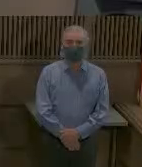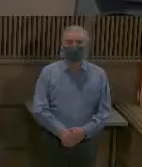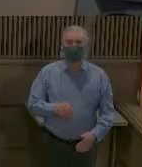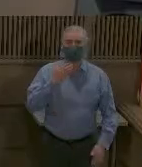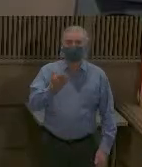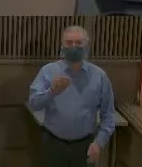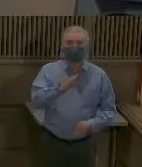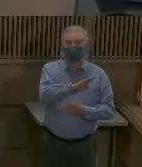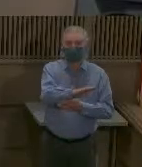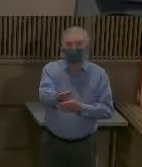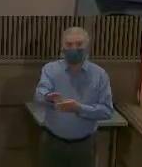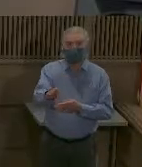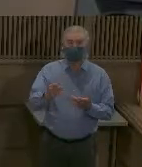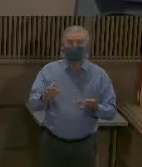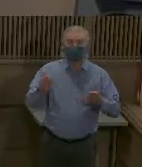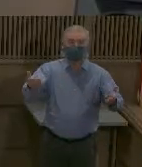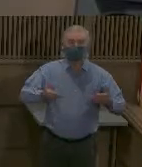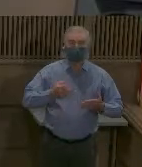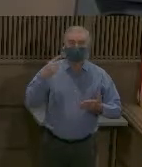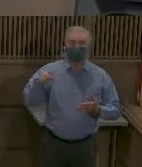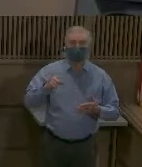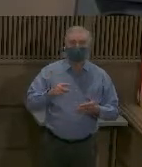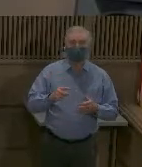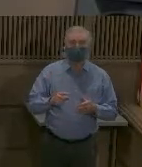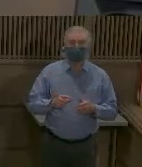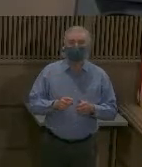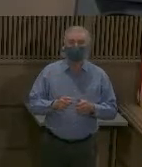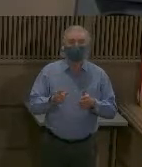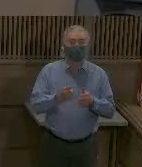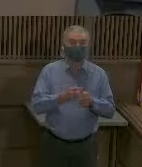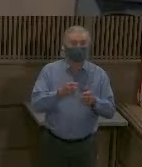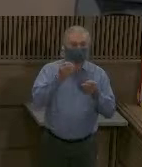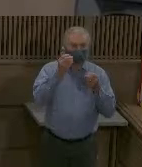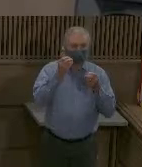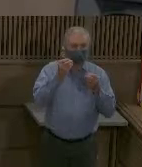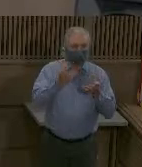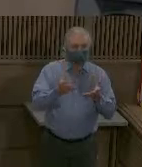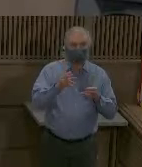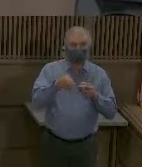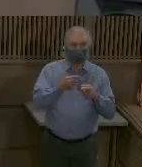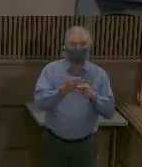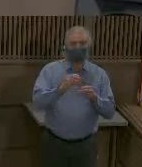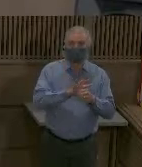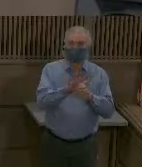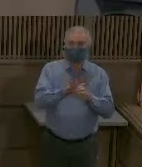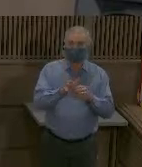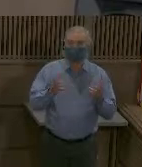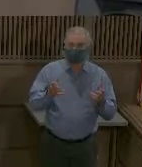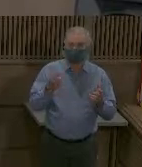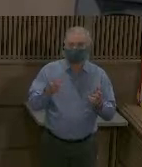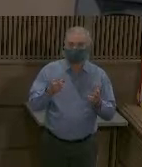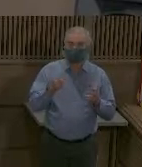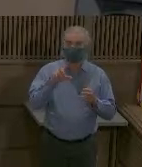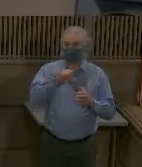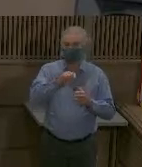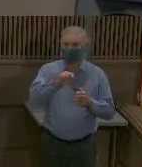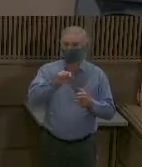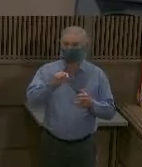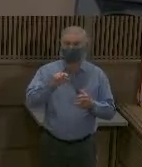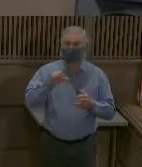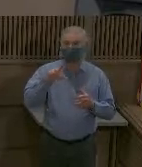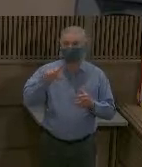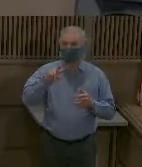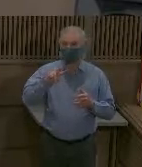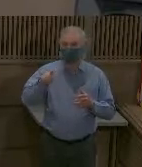Good afternoon, and welcome to our press briefing with updates on COVID-19. Please join me in a